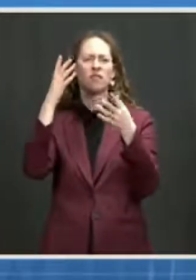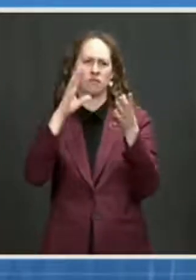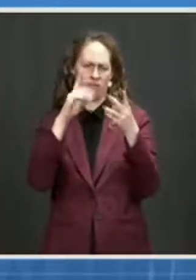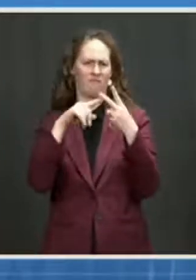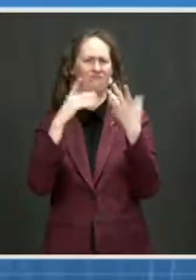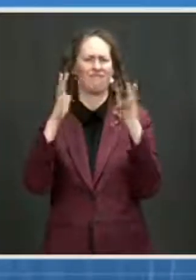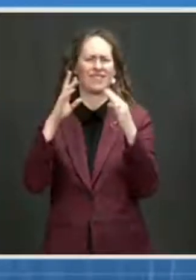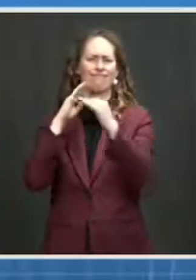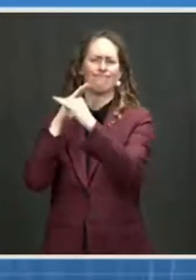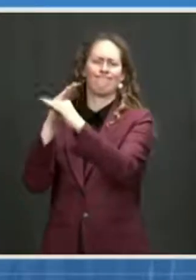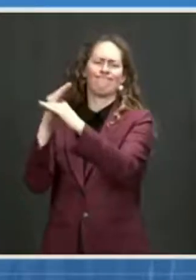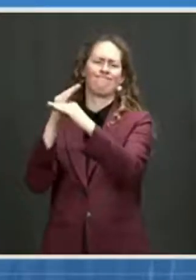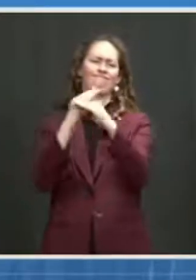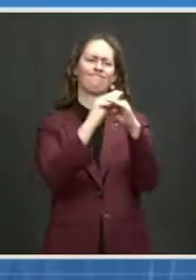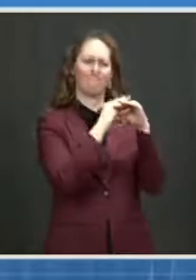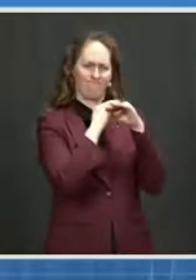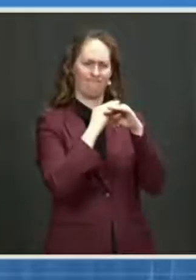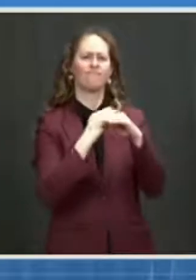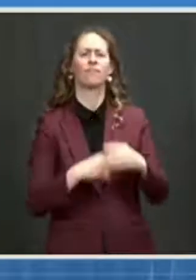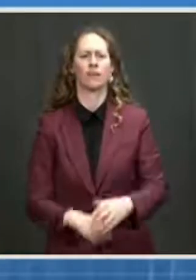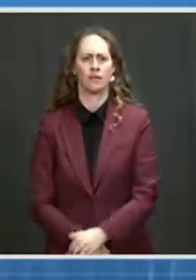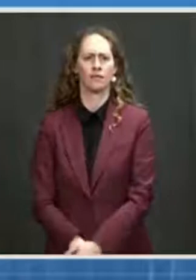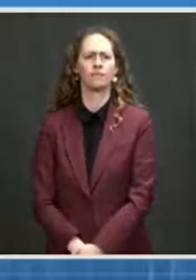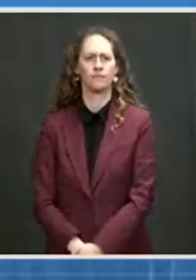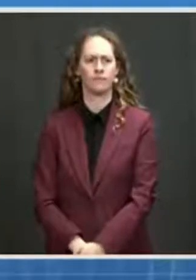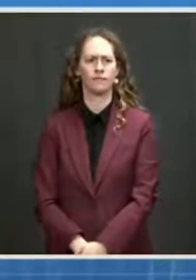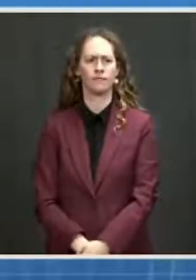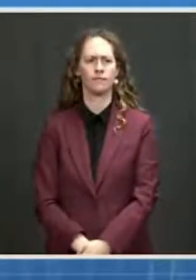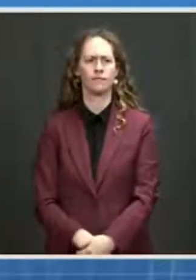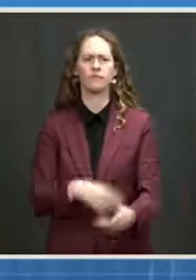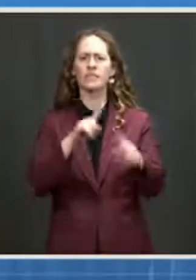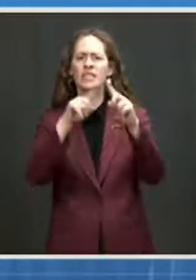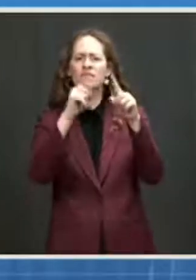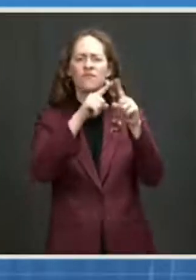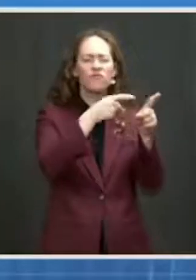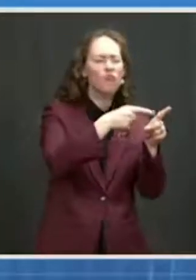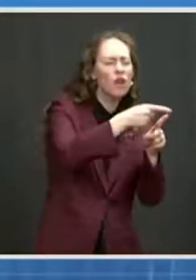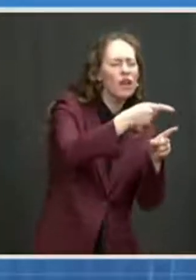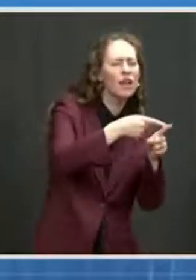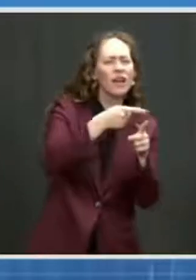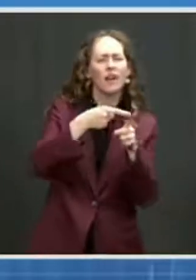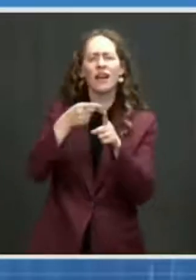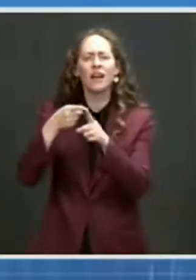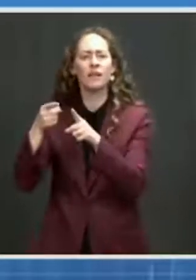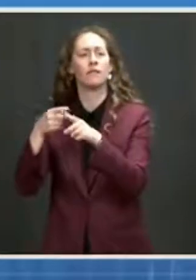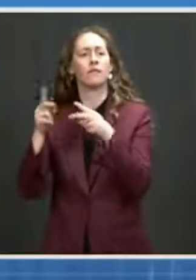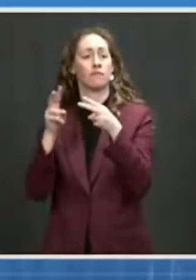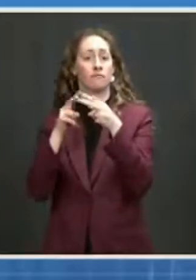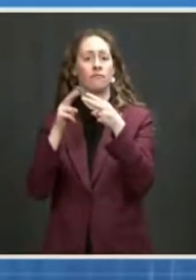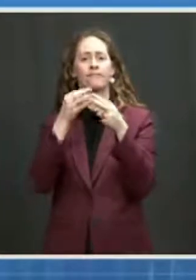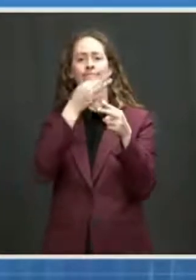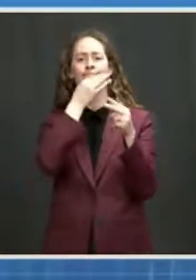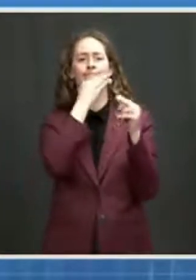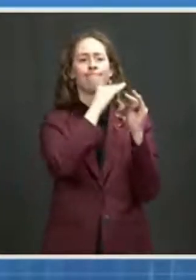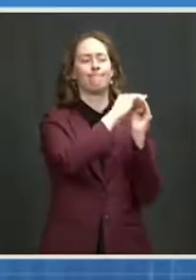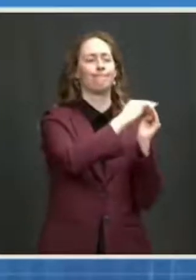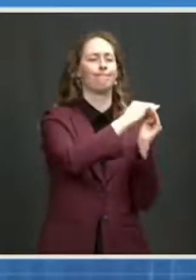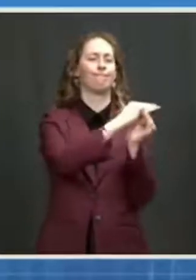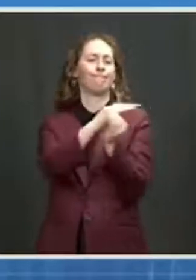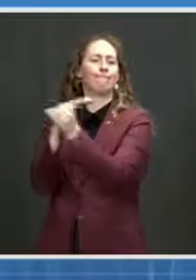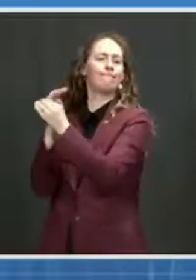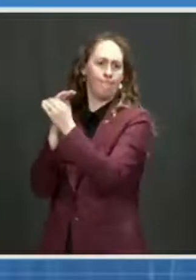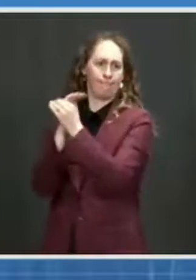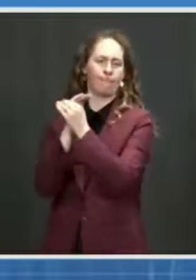over against multiple variants. So you can boost against the wild type and still cover